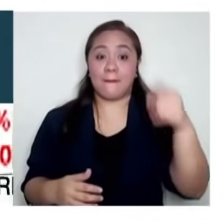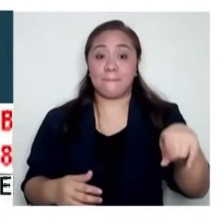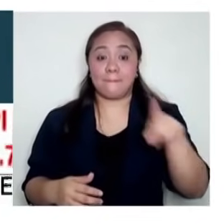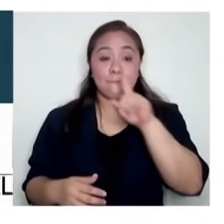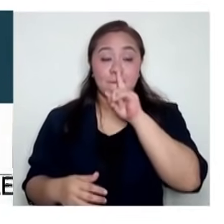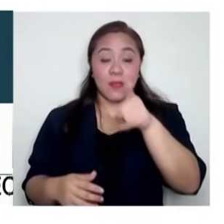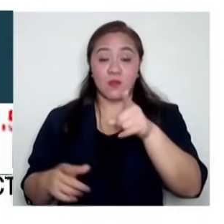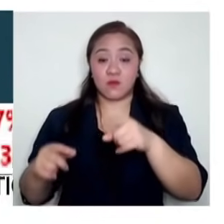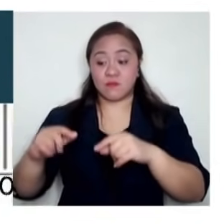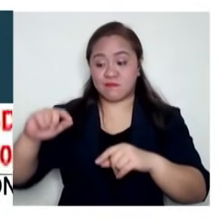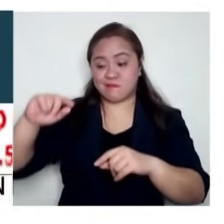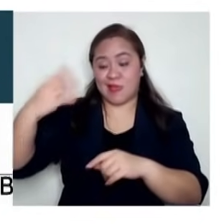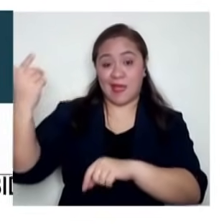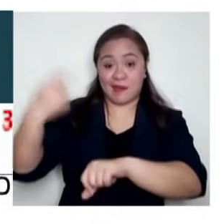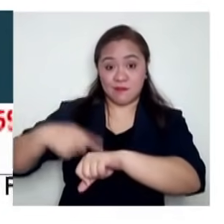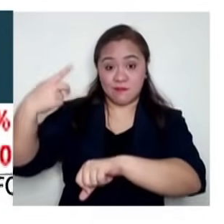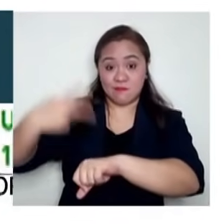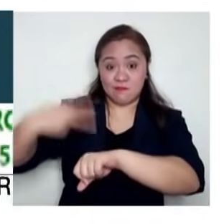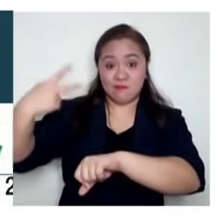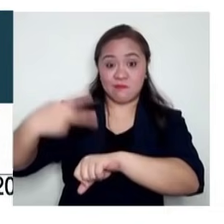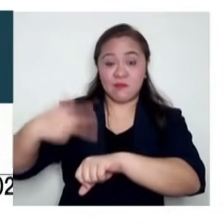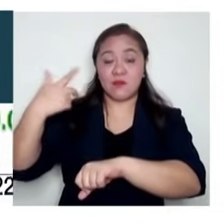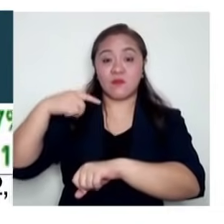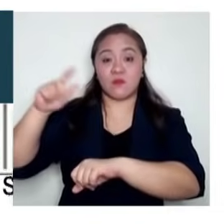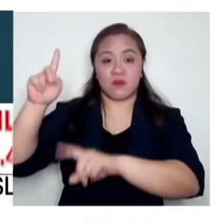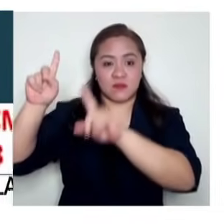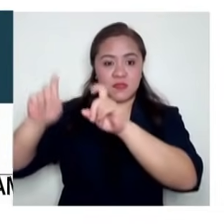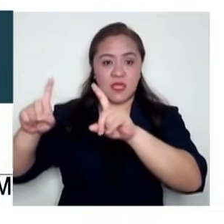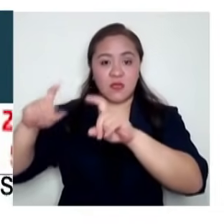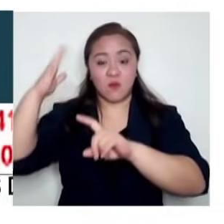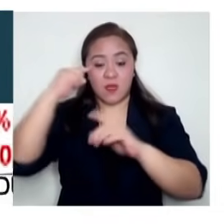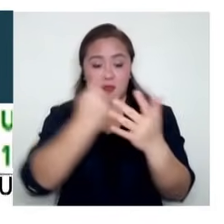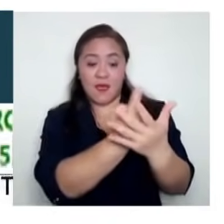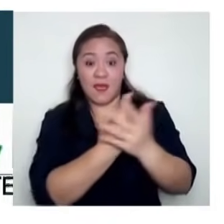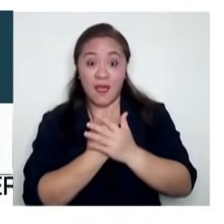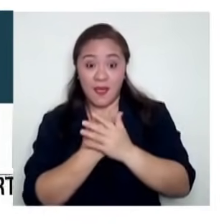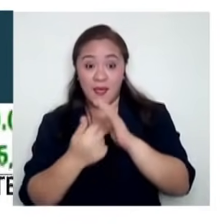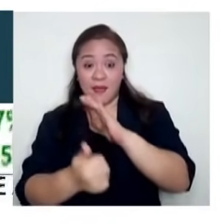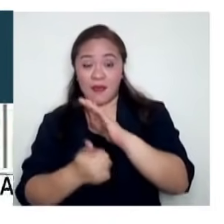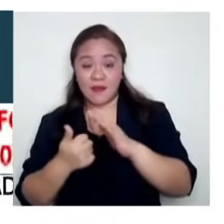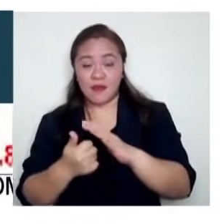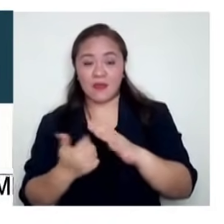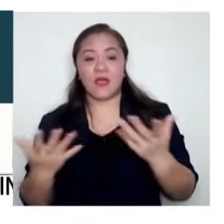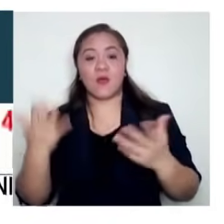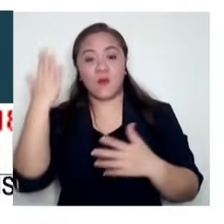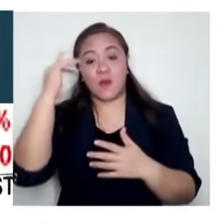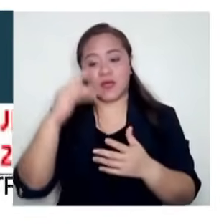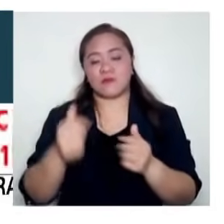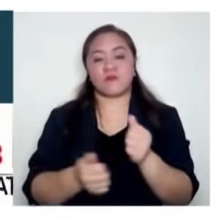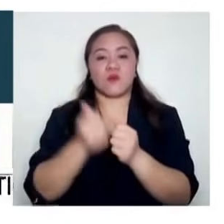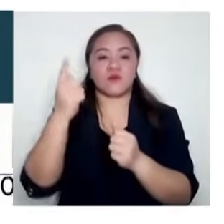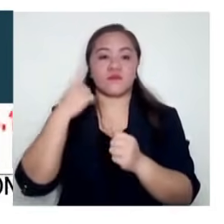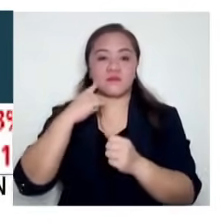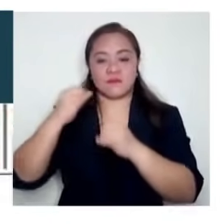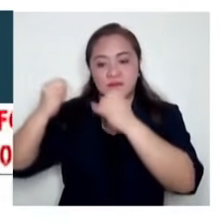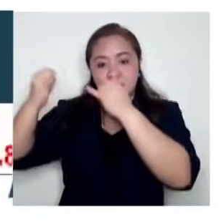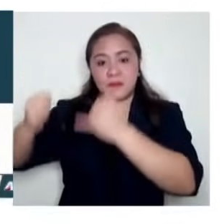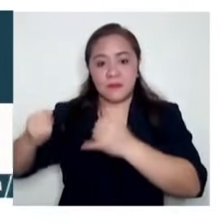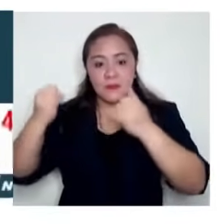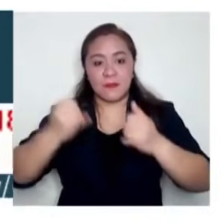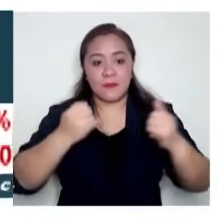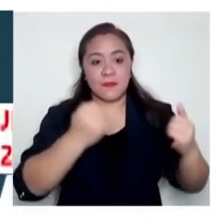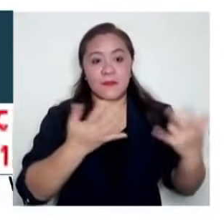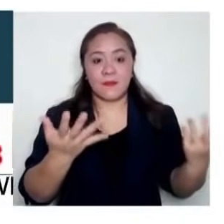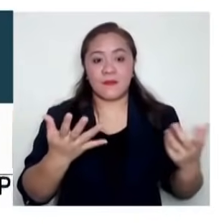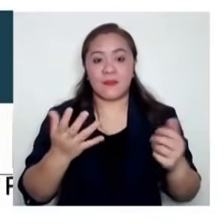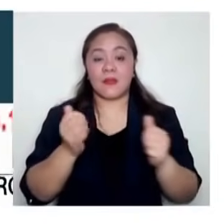test anymore at the end of your isolation or quarantine because most of the time, the individuals who are positive still turns to be